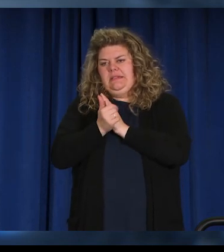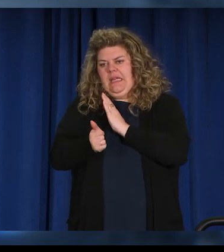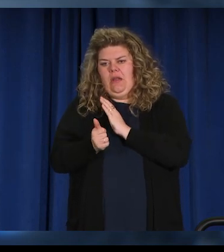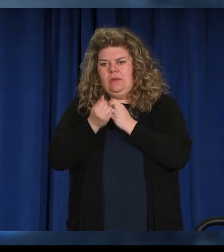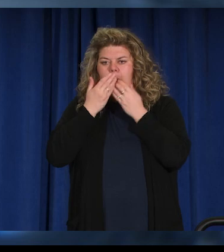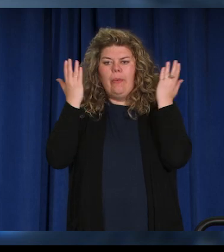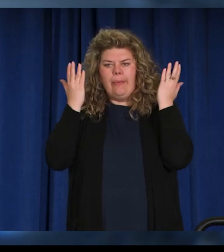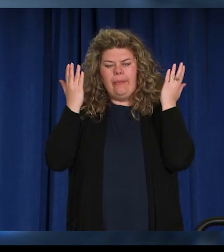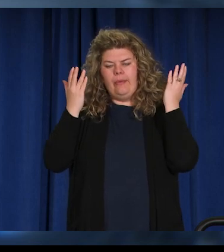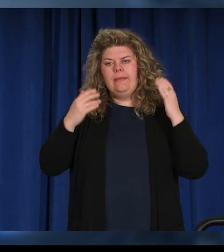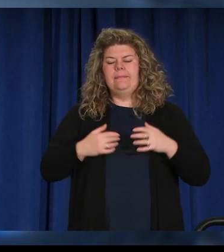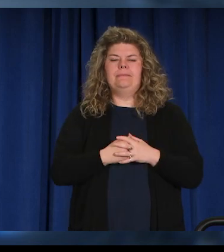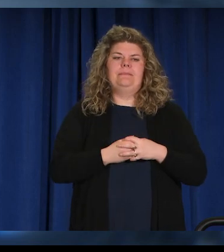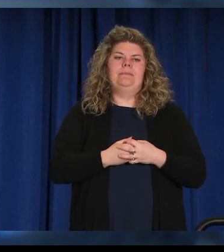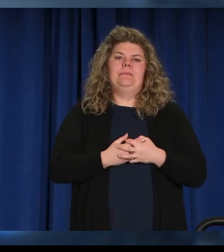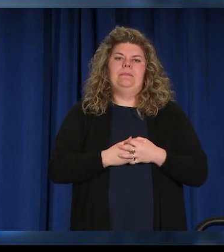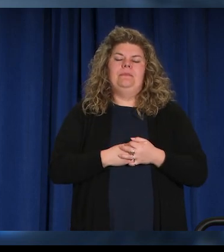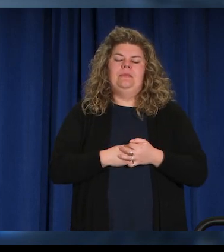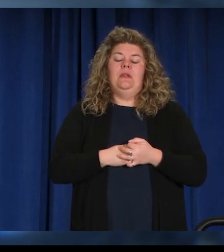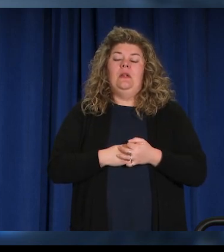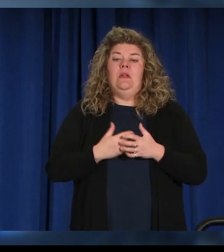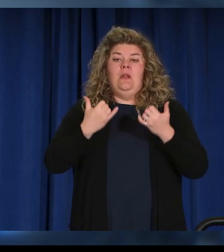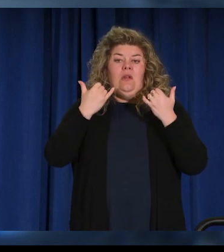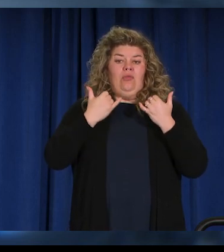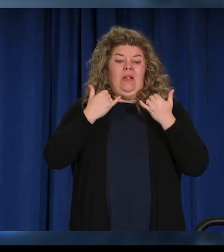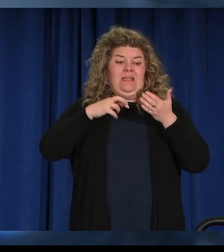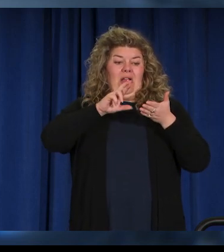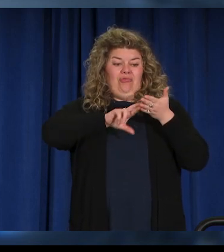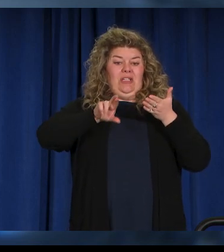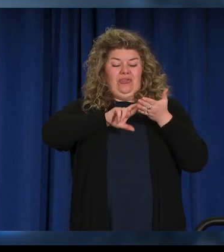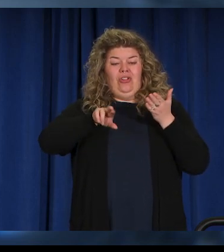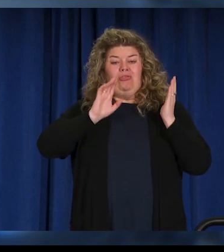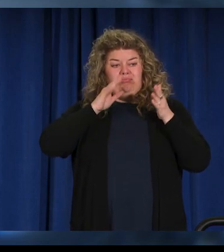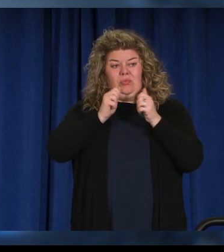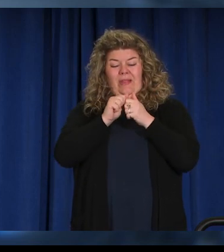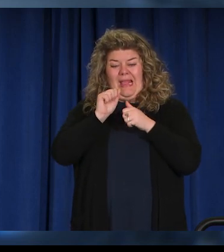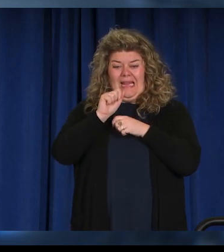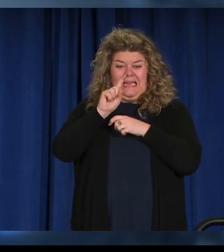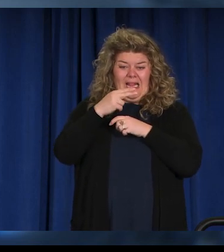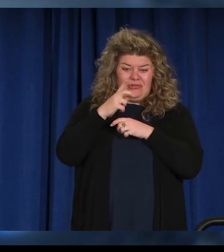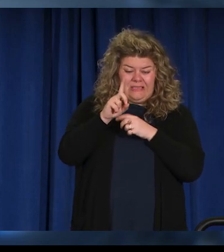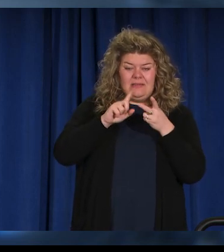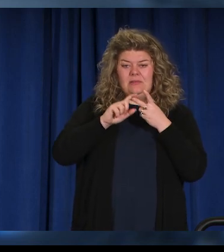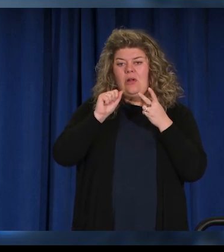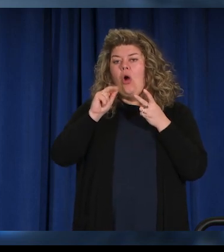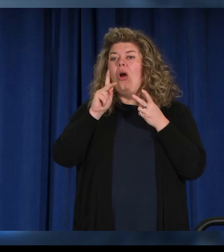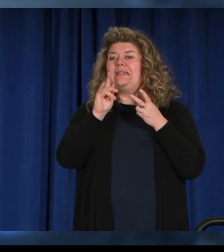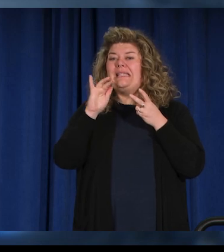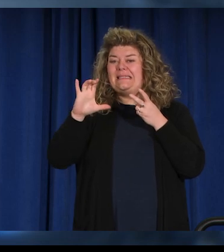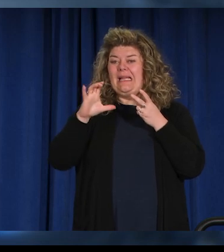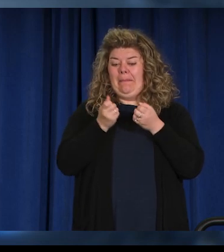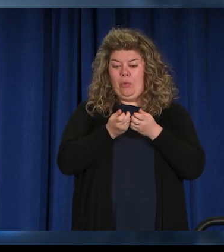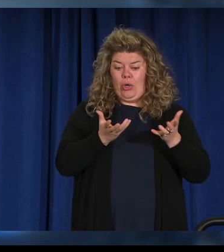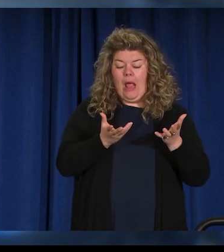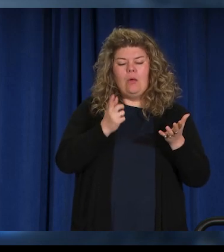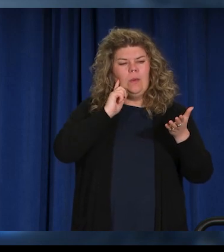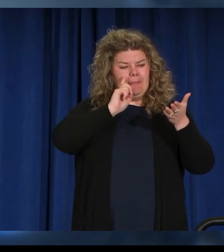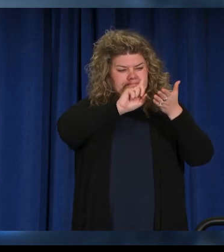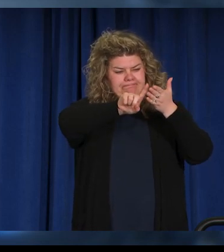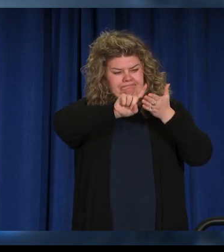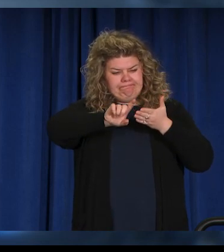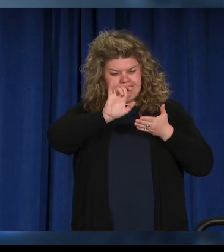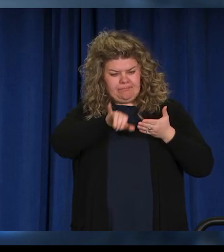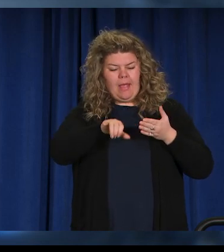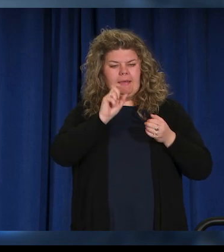all. Currently, research focusing on the specifics of ADHD and autistic burnout can help us identify clear